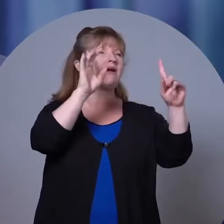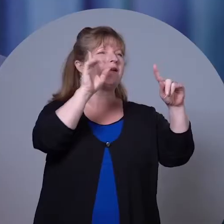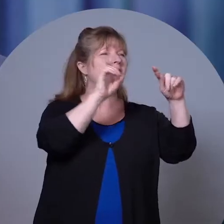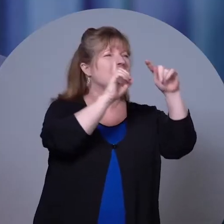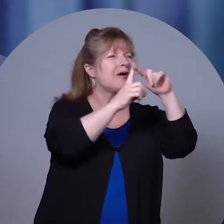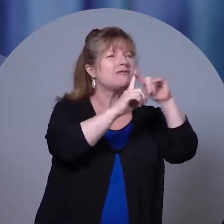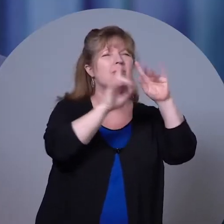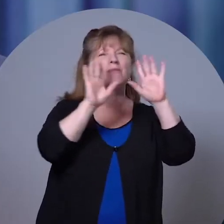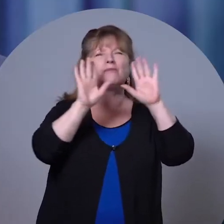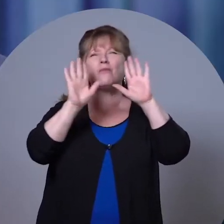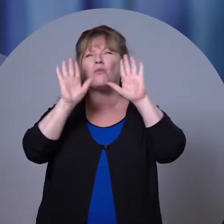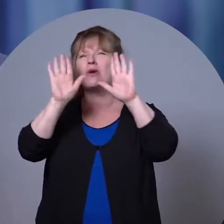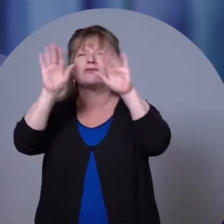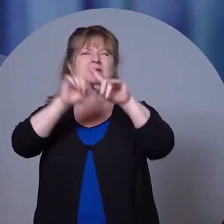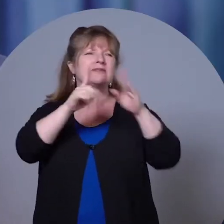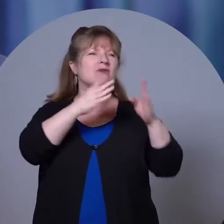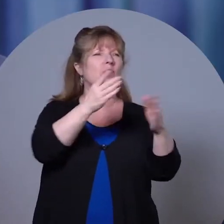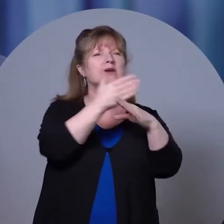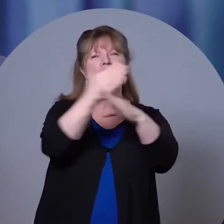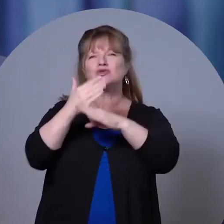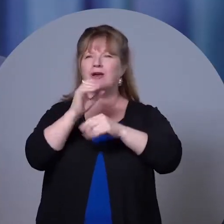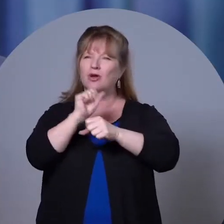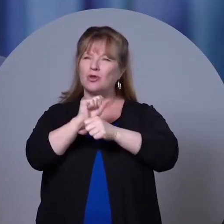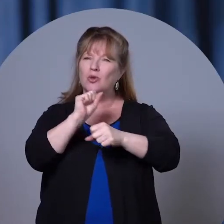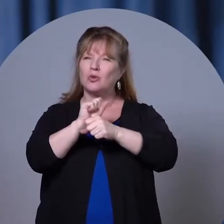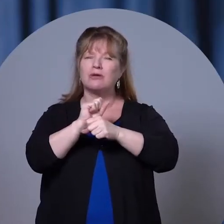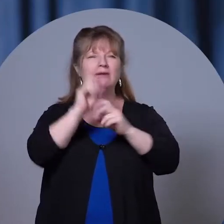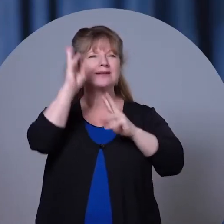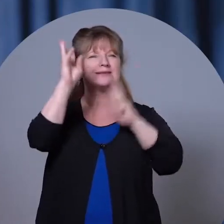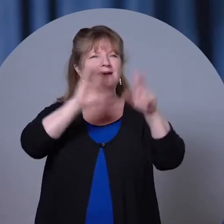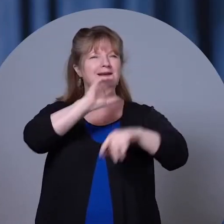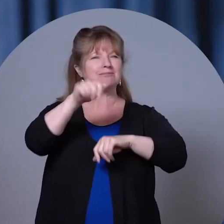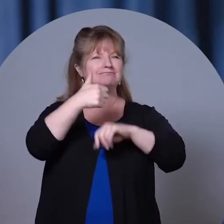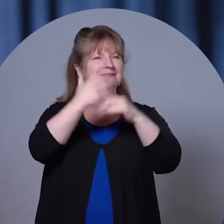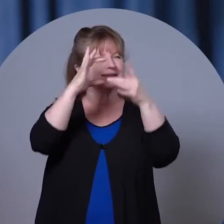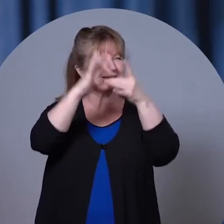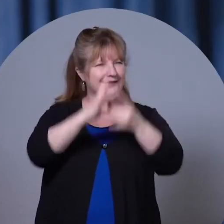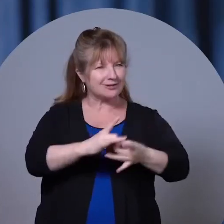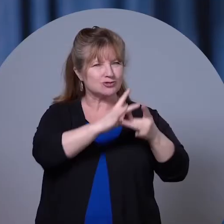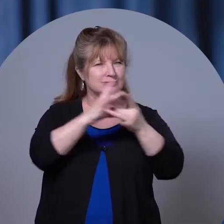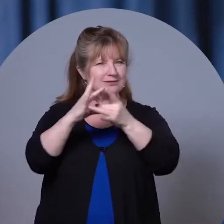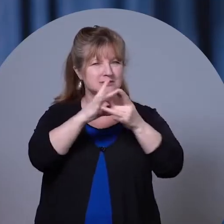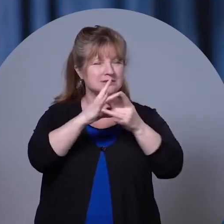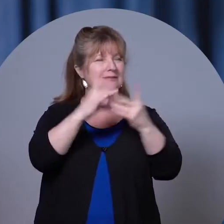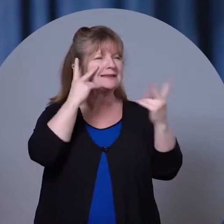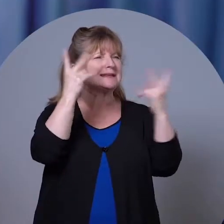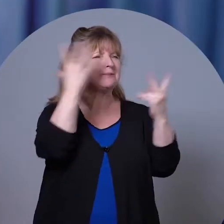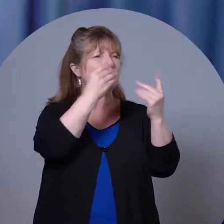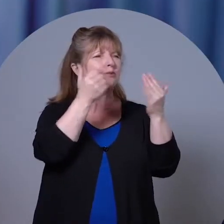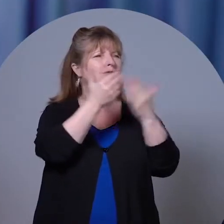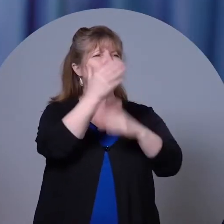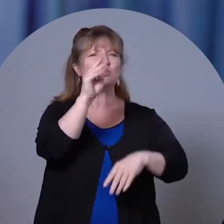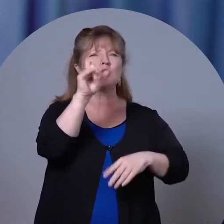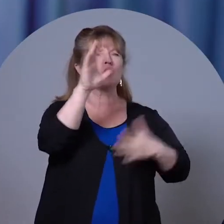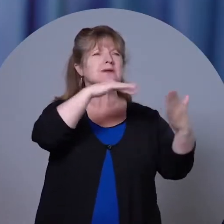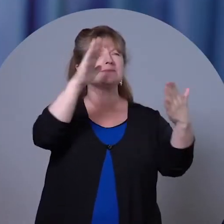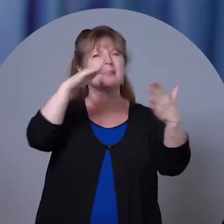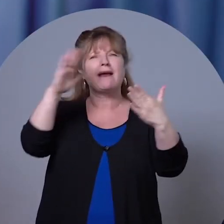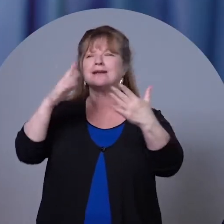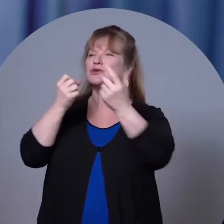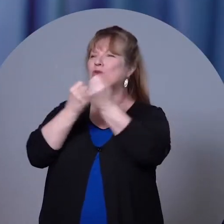to share their work and create connections. We've seen beautiful new murals painted, supported our